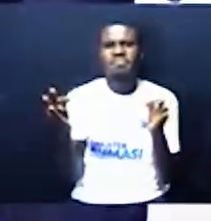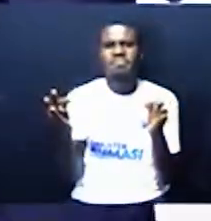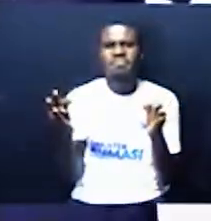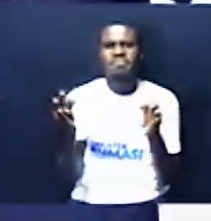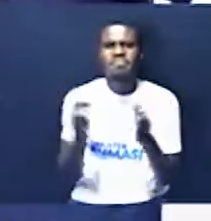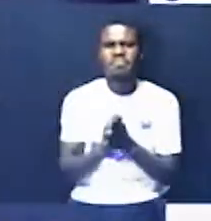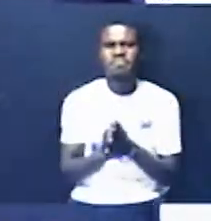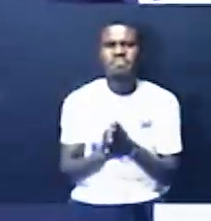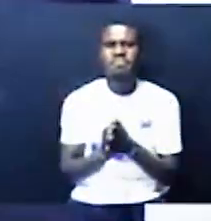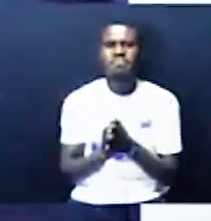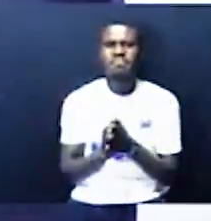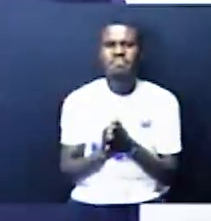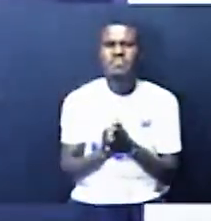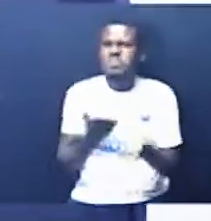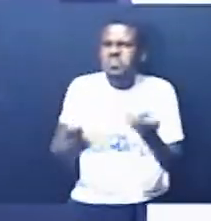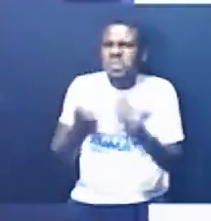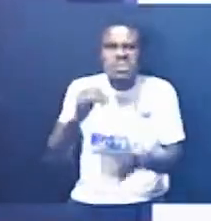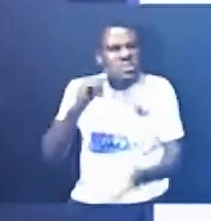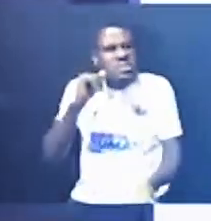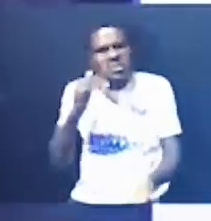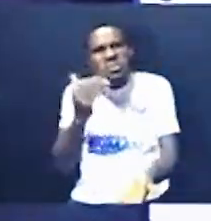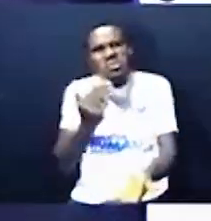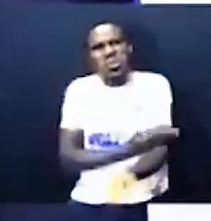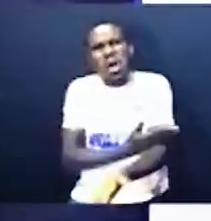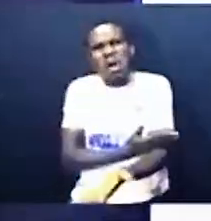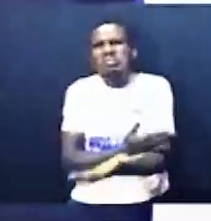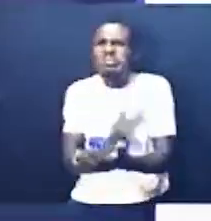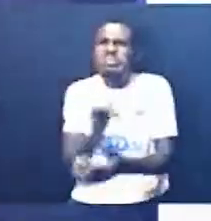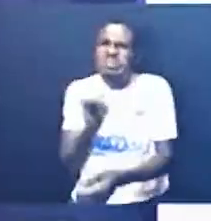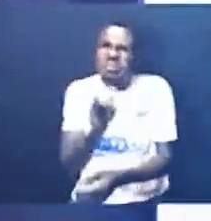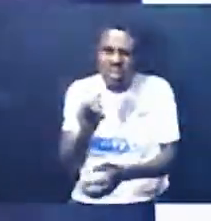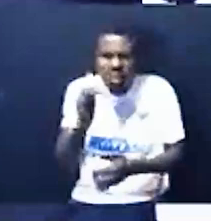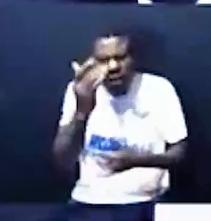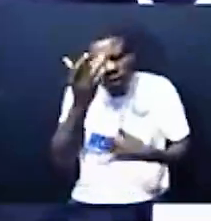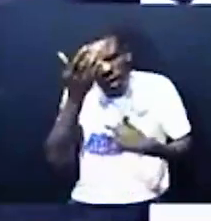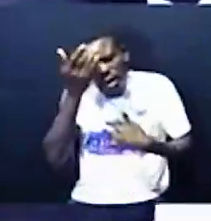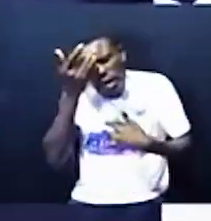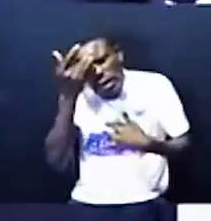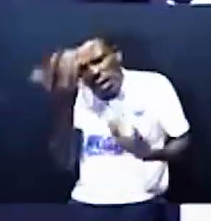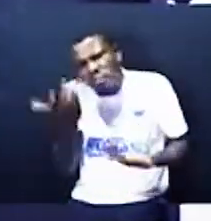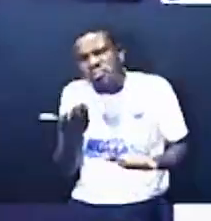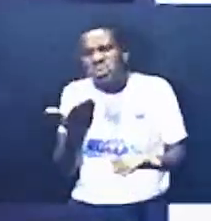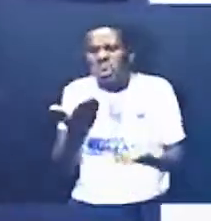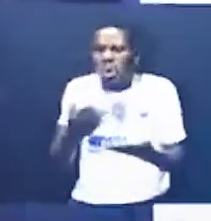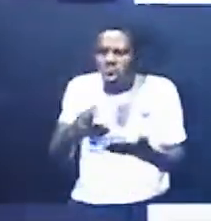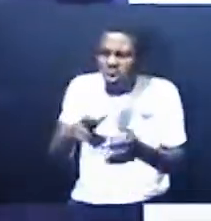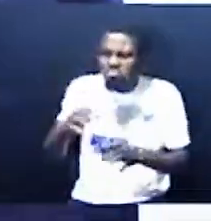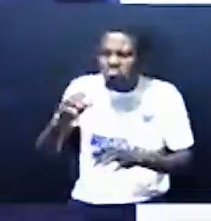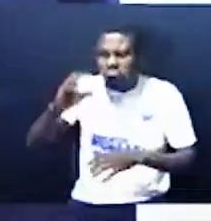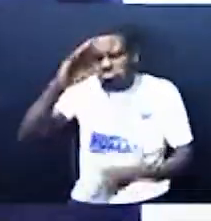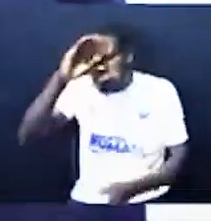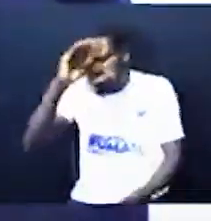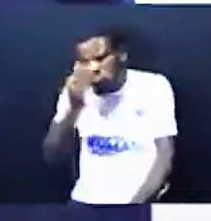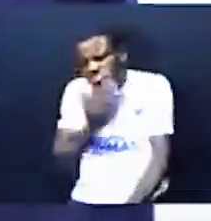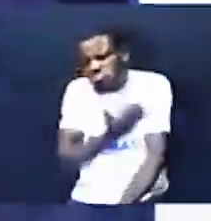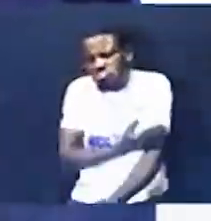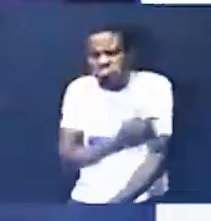your daughter is also sick. Or your son is at the